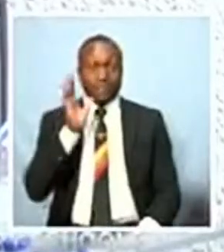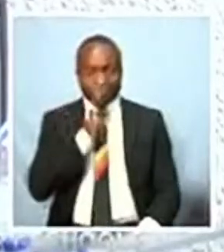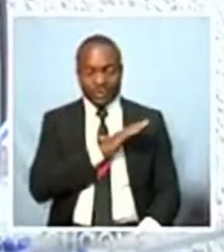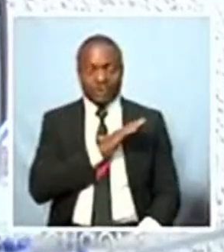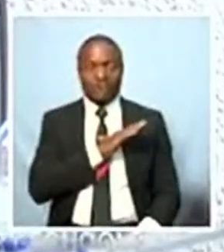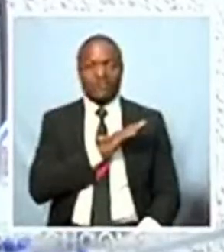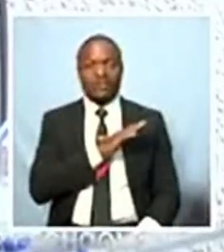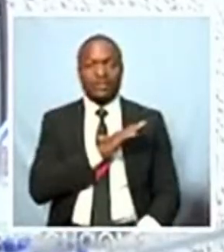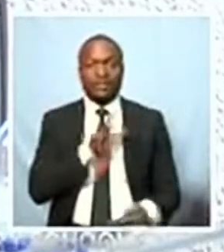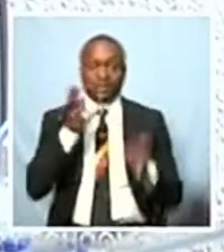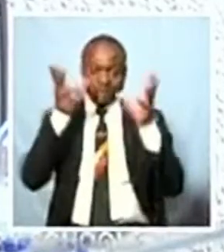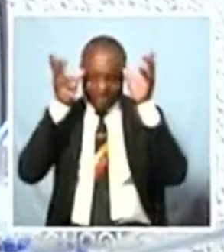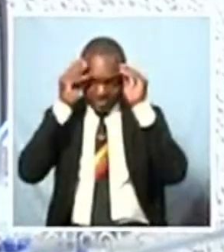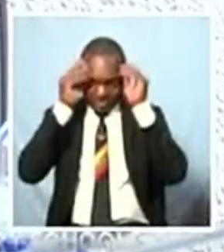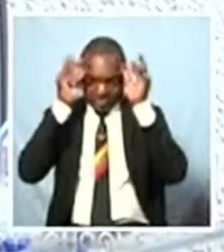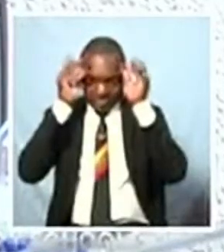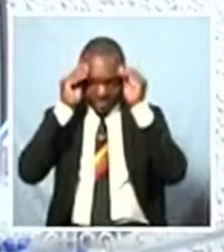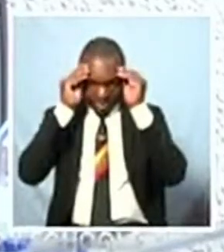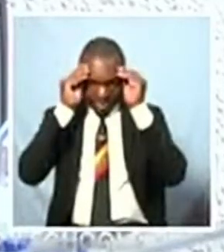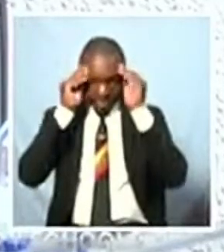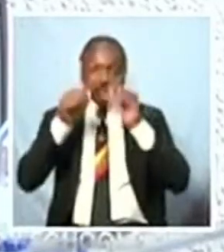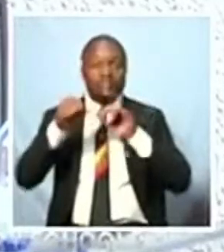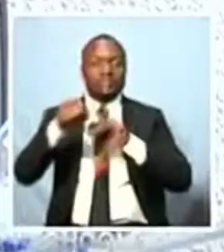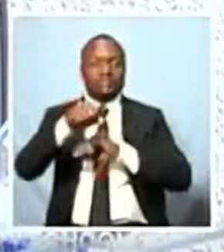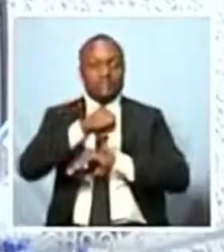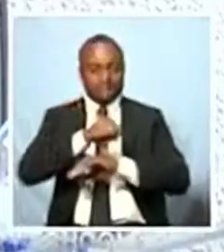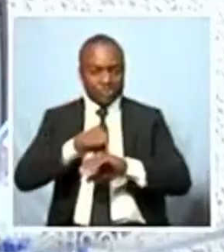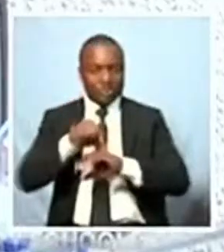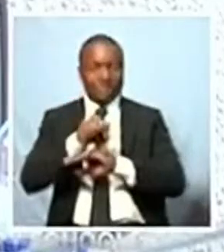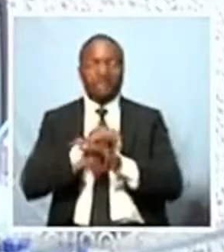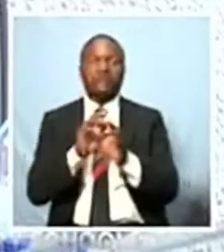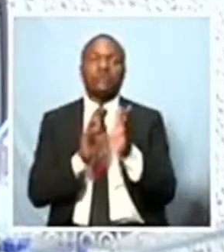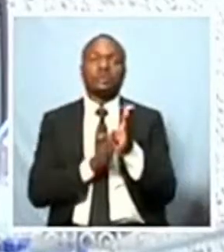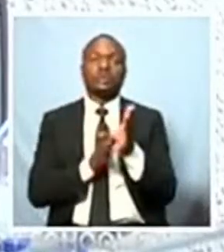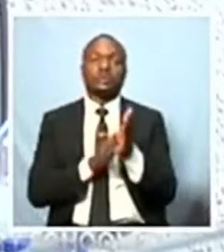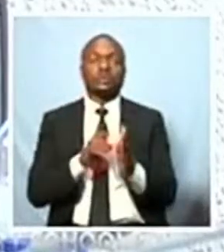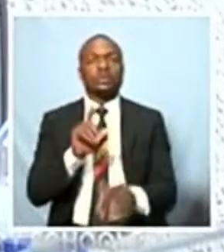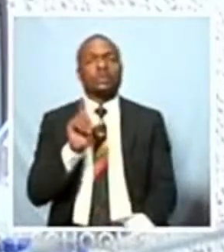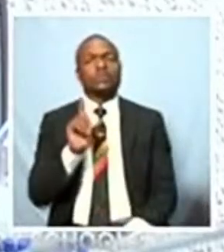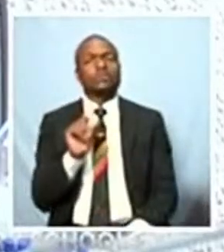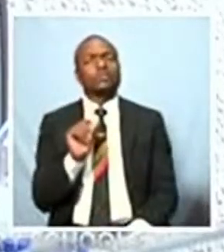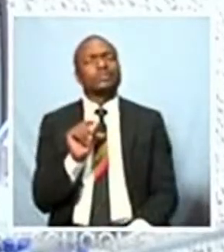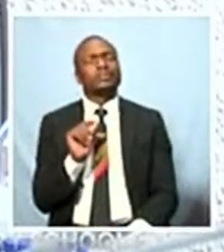competence-based education at secondary school level in